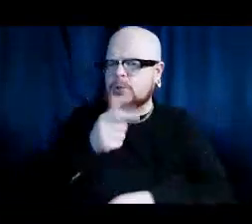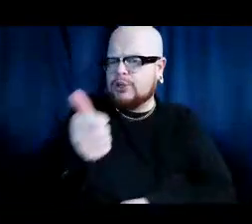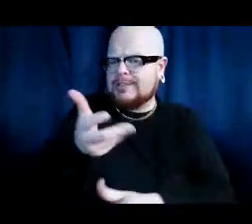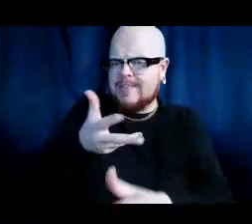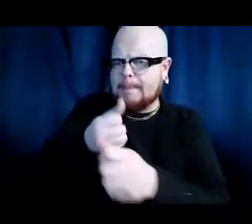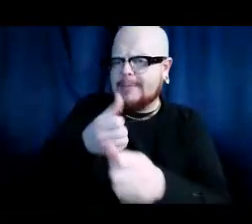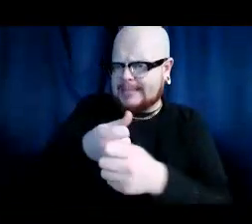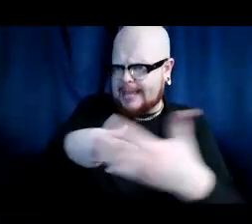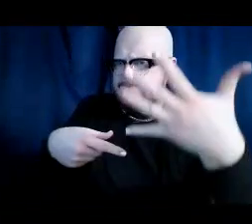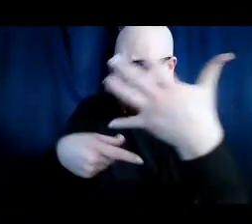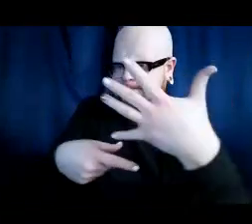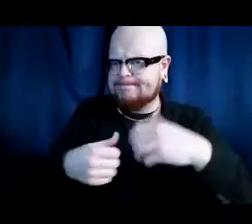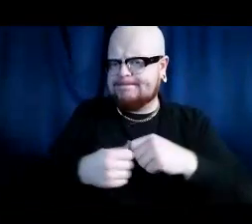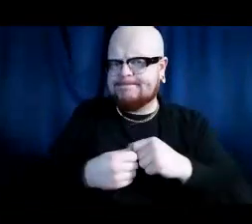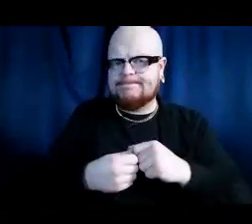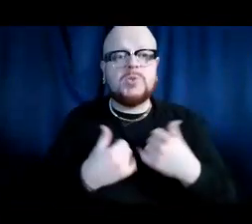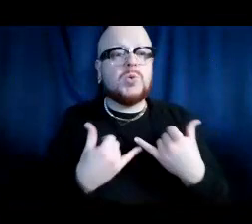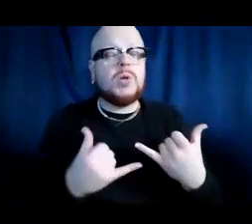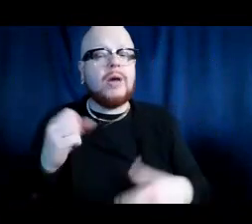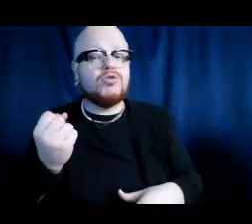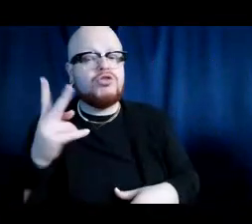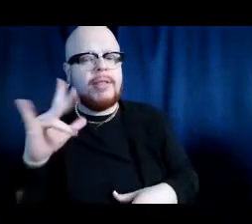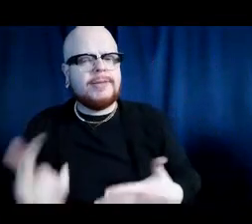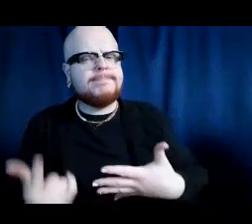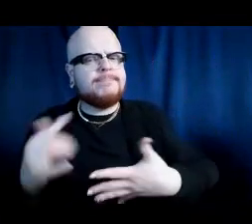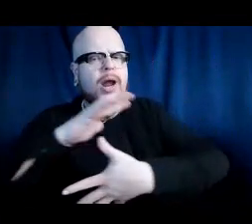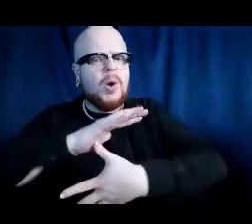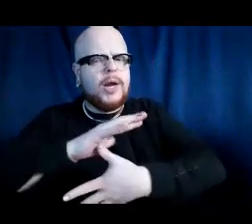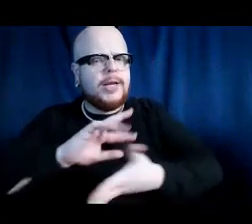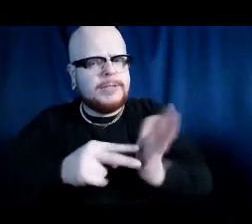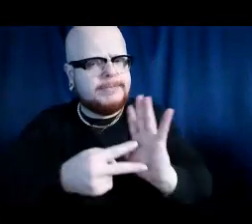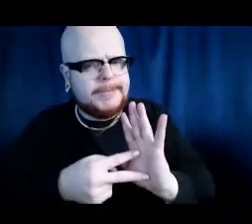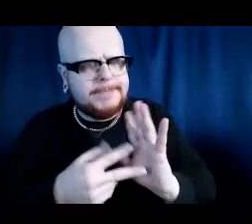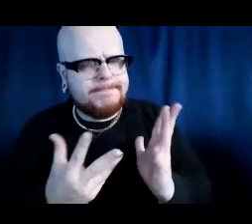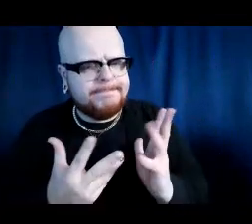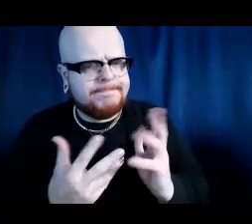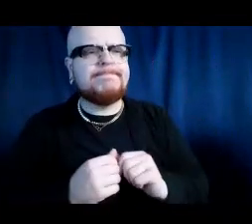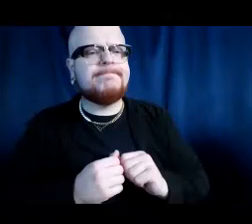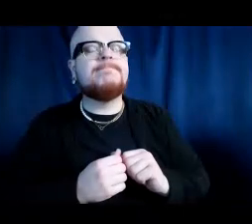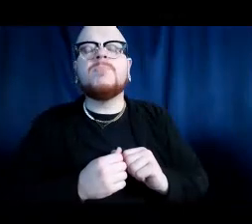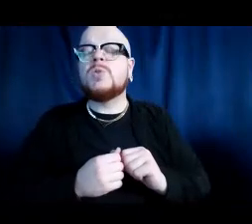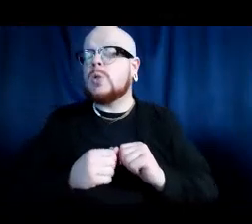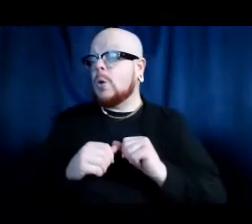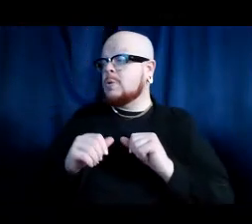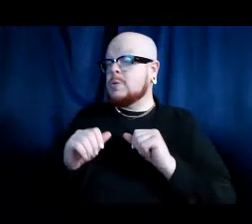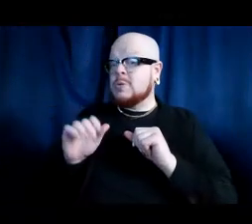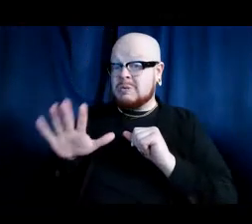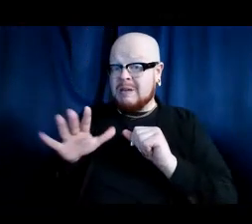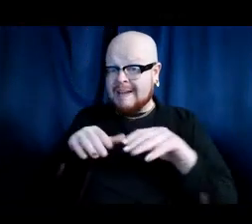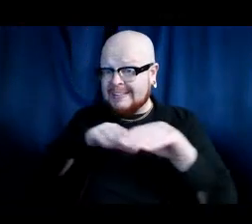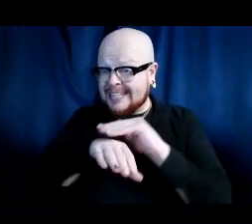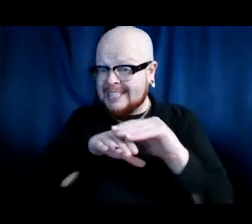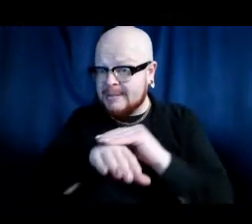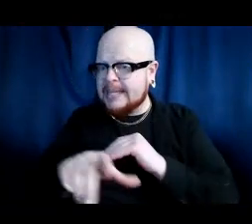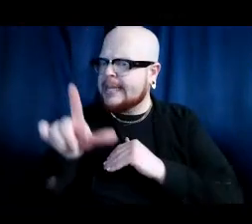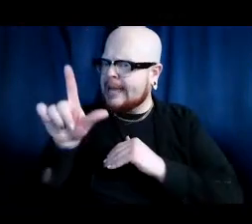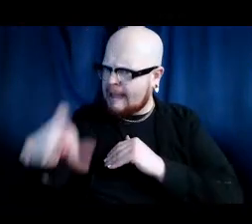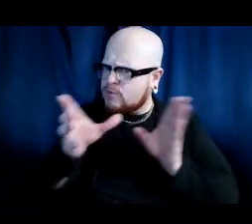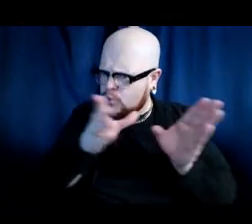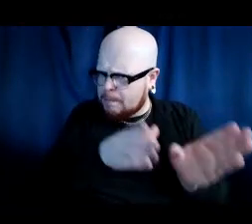It's important to factor accessibility into your planning. If you don't, it's easy to put it on a back burner until